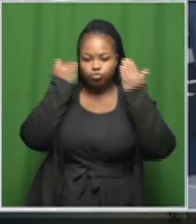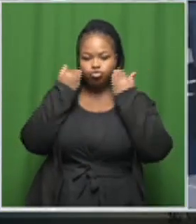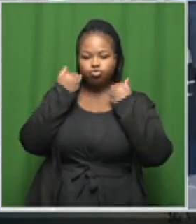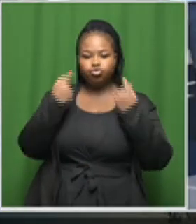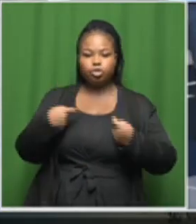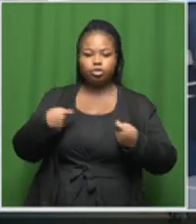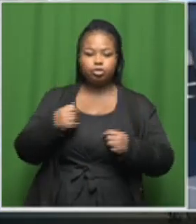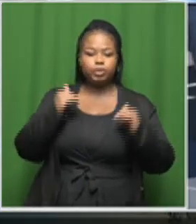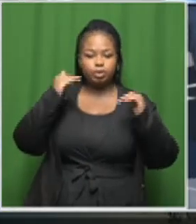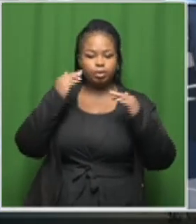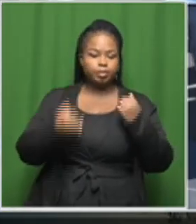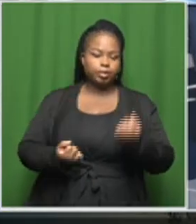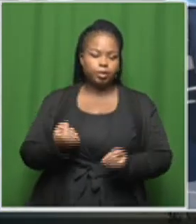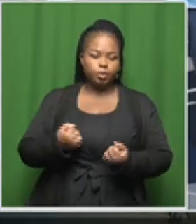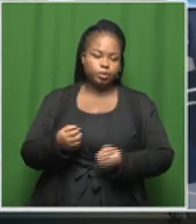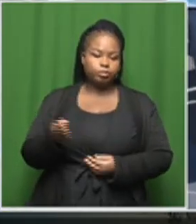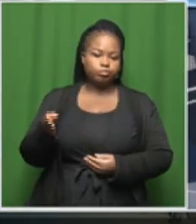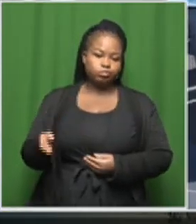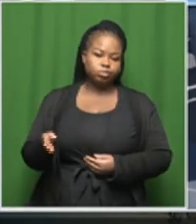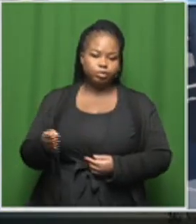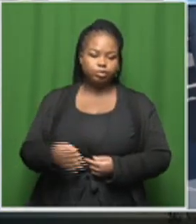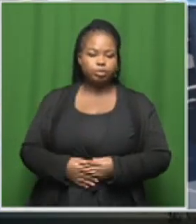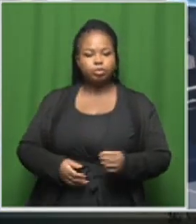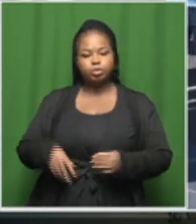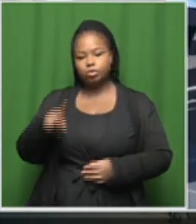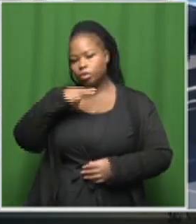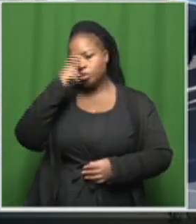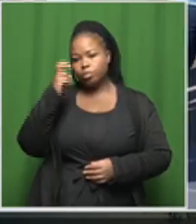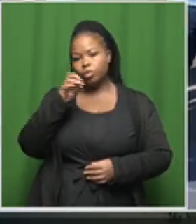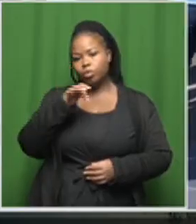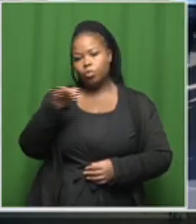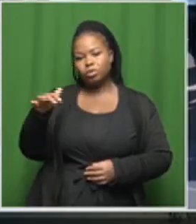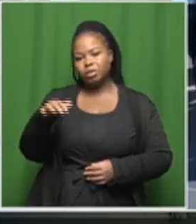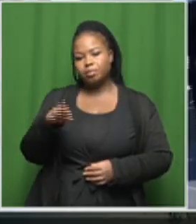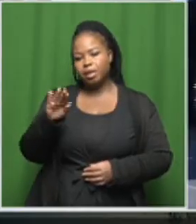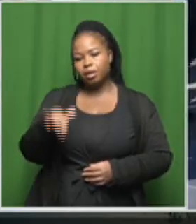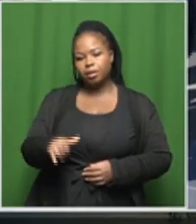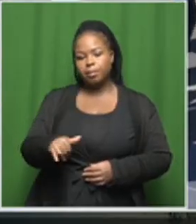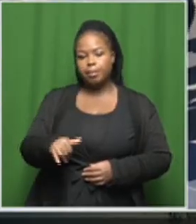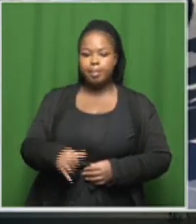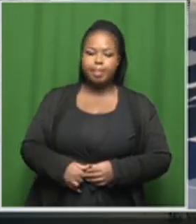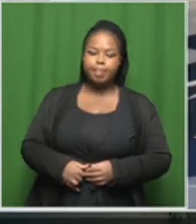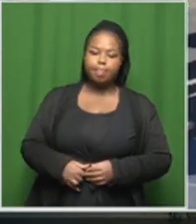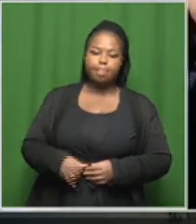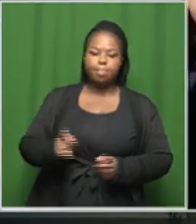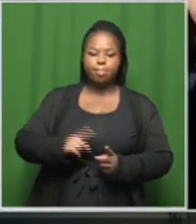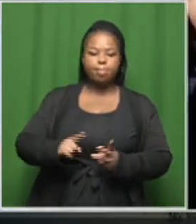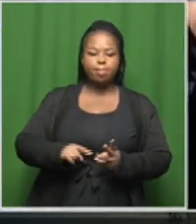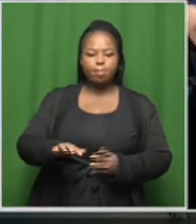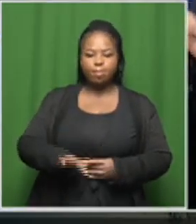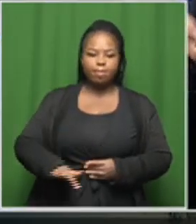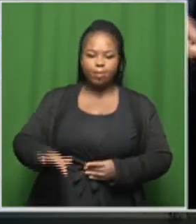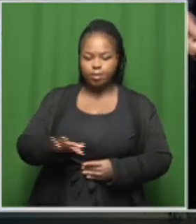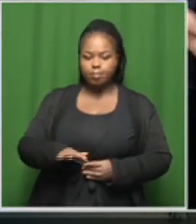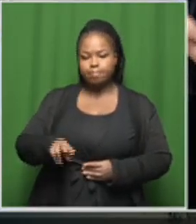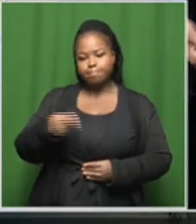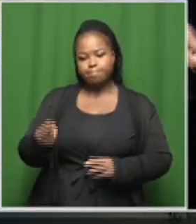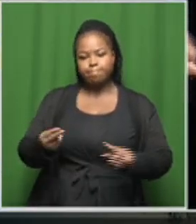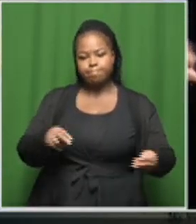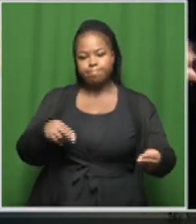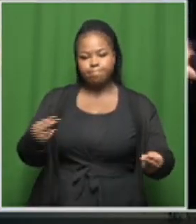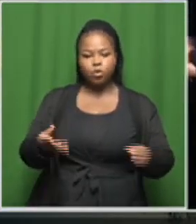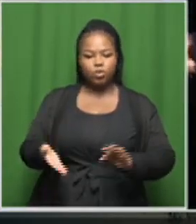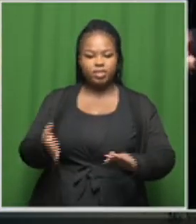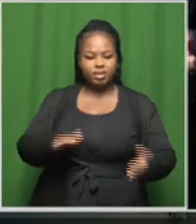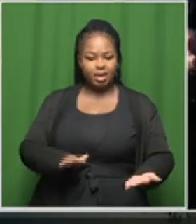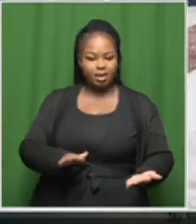the High Court here in Gqeberha, and then we will travel out to Blue Water Bay, to Kucha, to all these areas or the death scenes of the